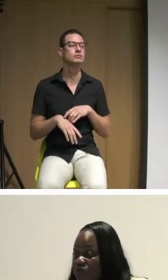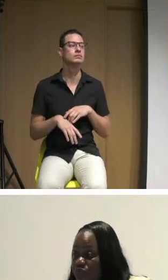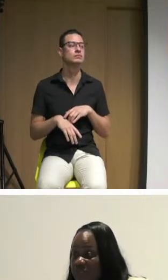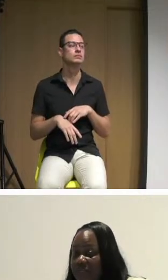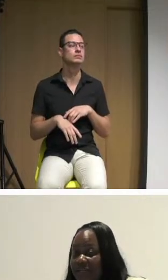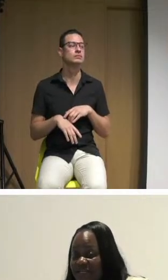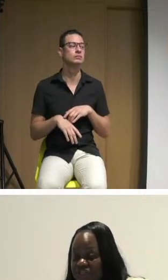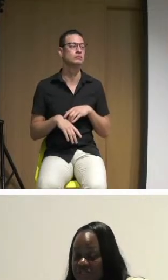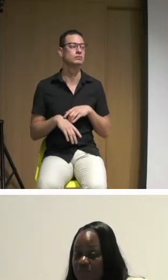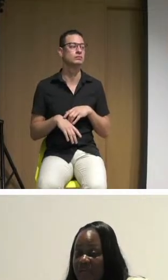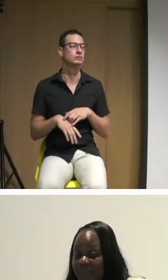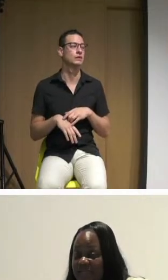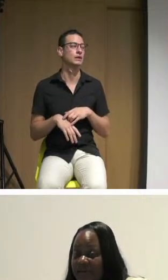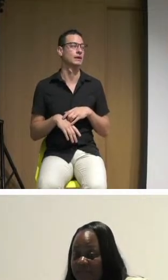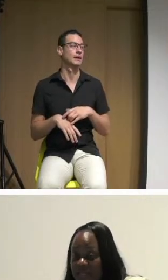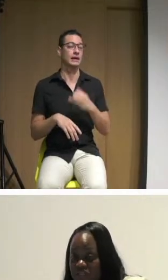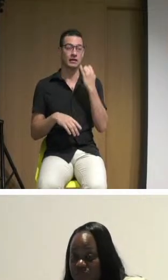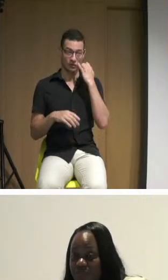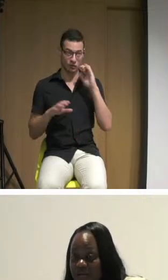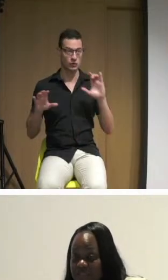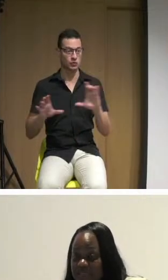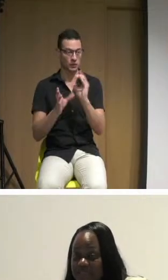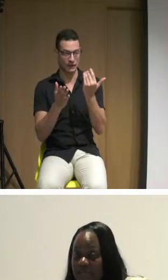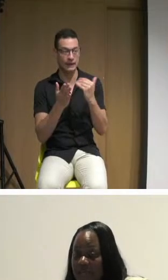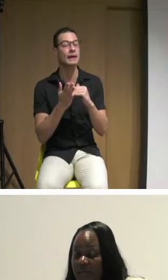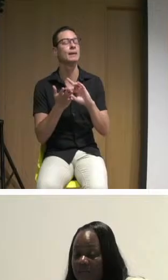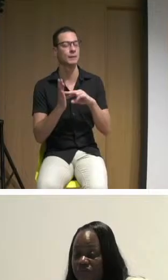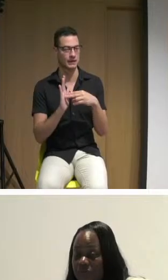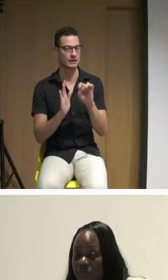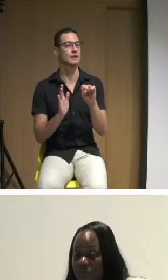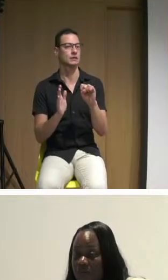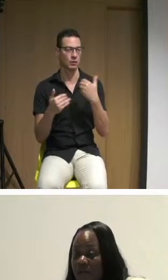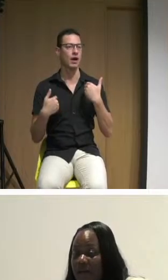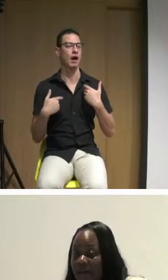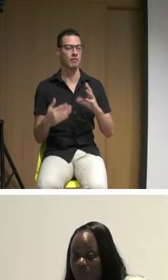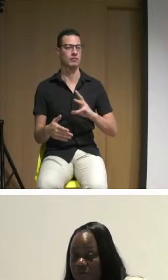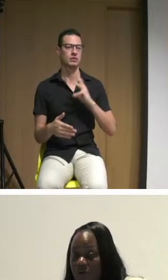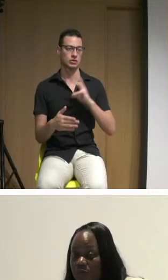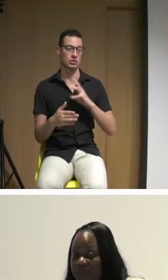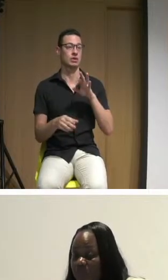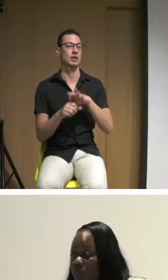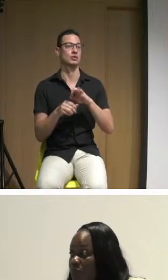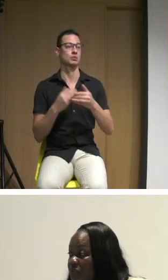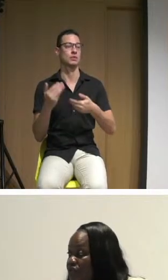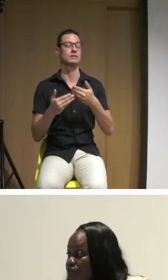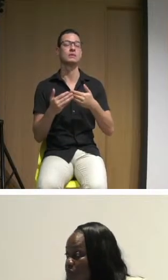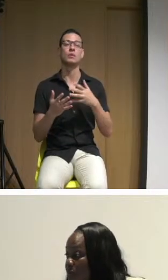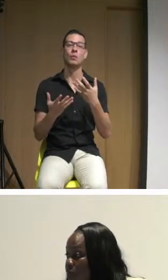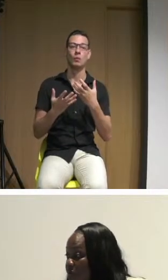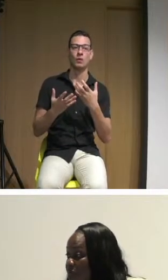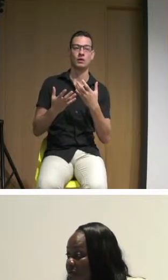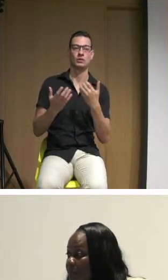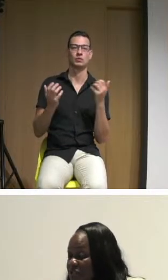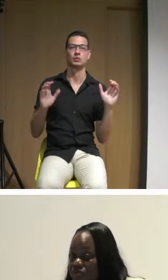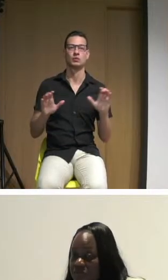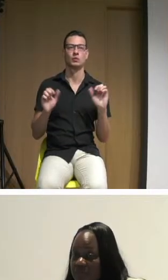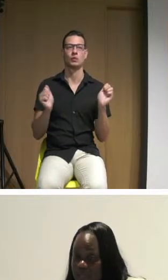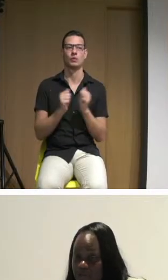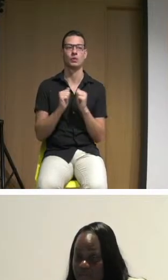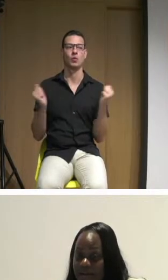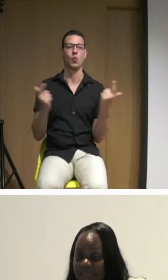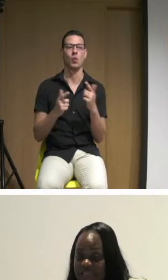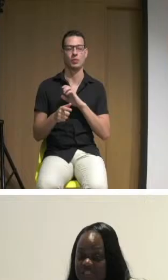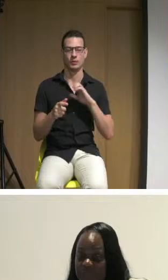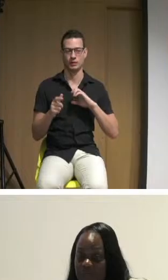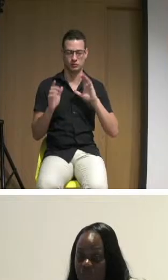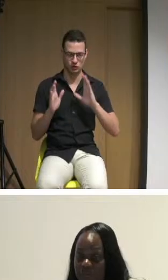If we're doing an election, then we have to have an election process. And so I would hope that we would want to do it with the commissioner there.